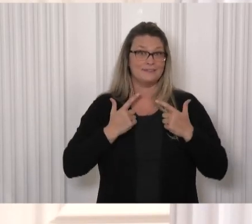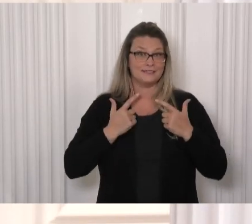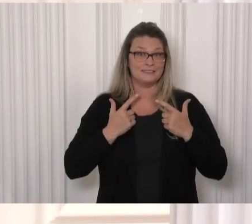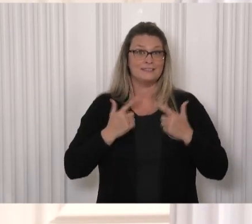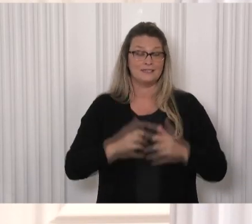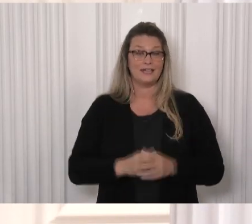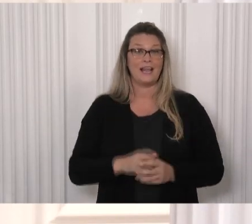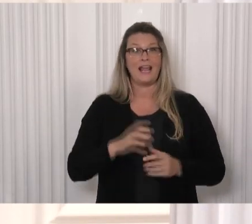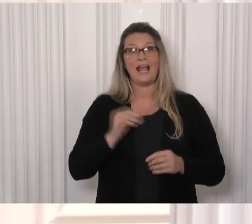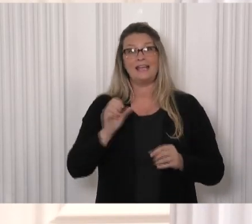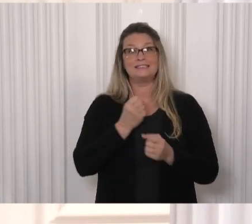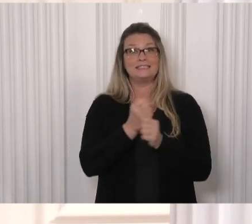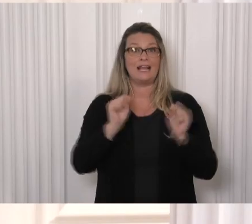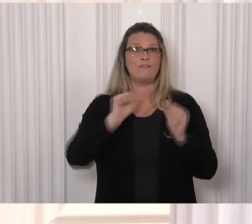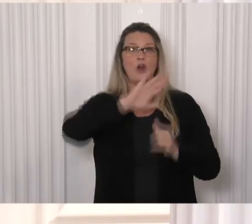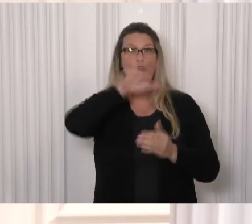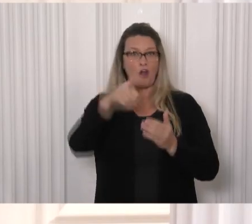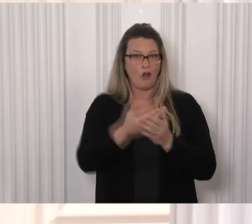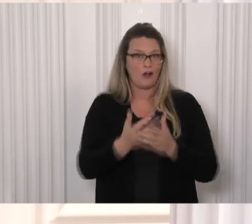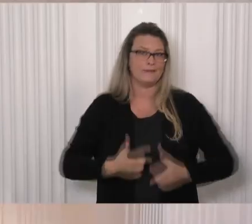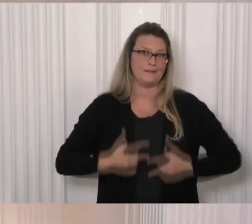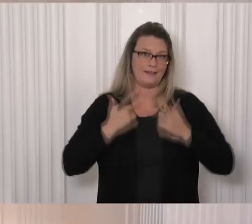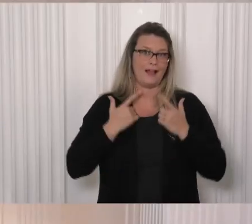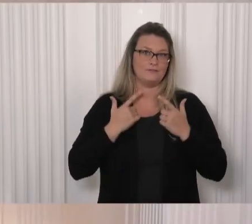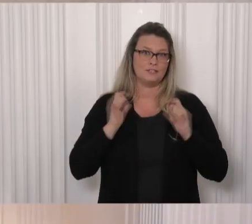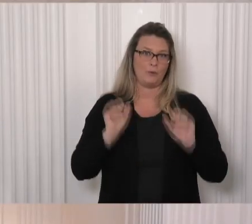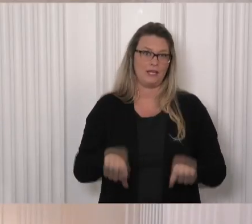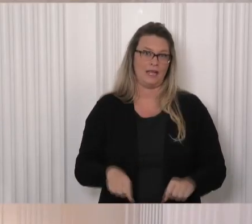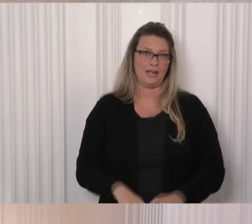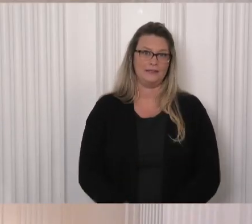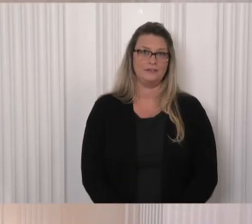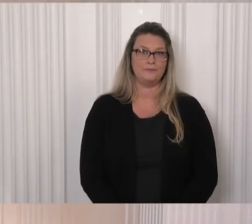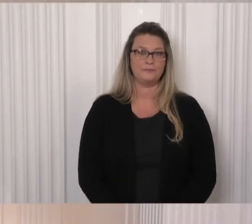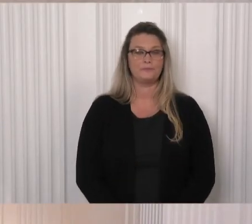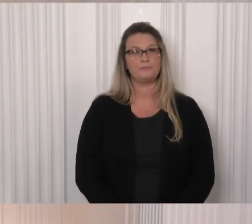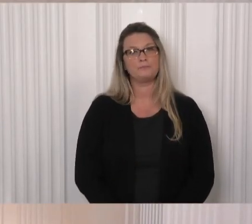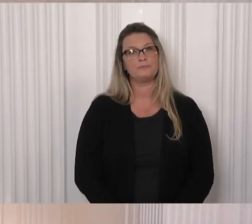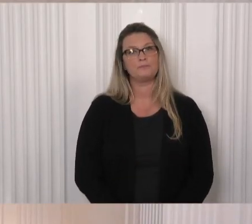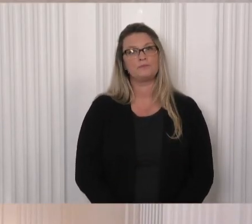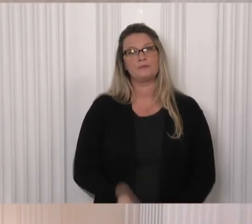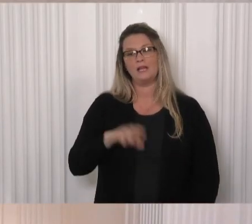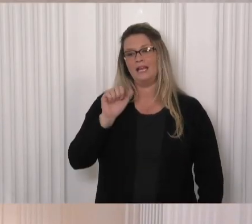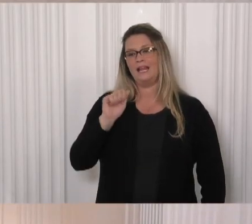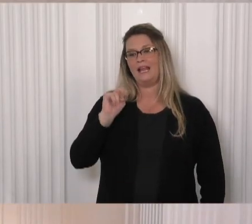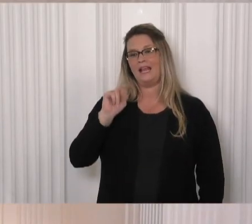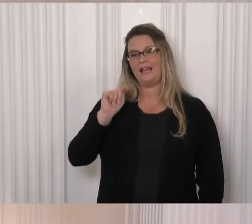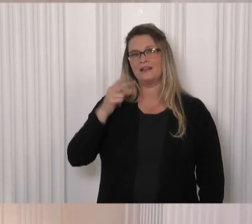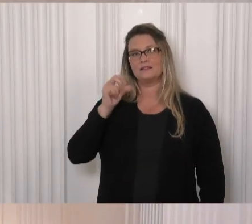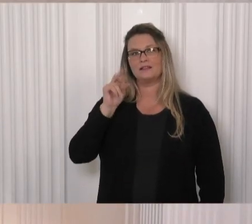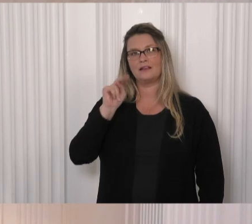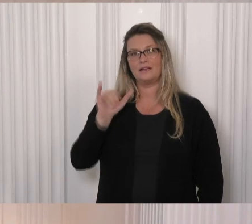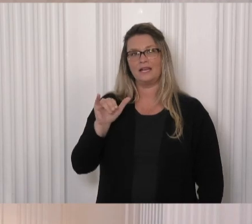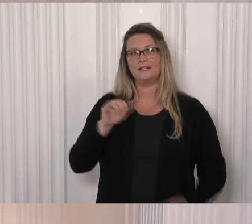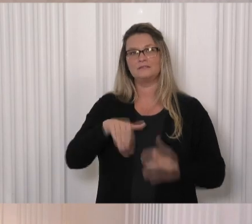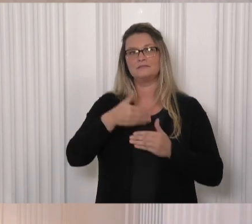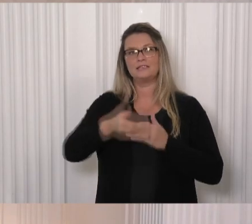try to save all of our lives. Okay, thank you, Stephen. Up next, Anthony Izaguirre with the AP.